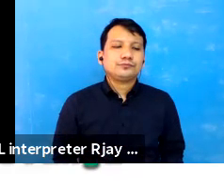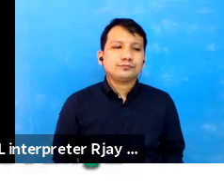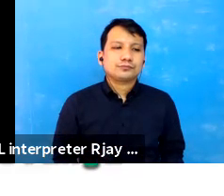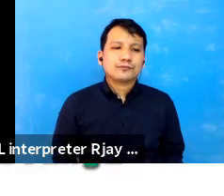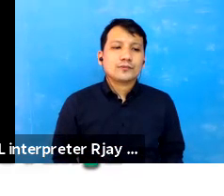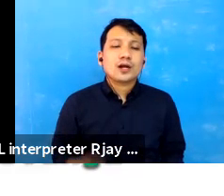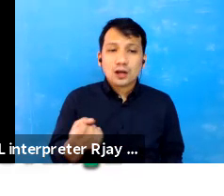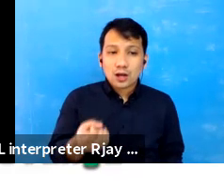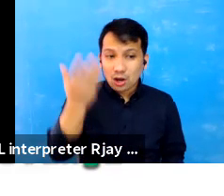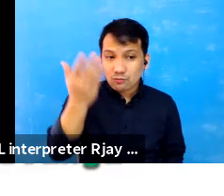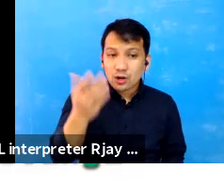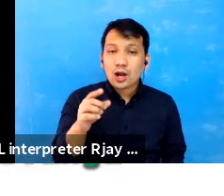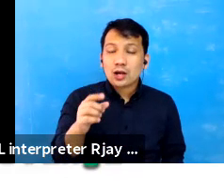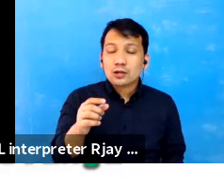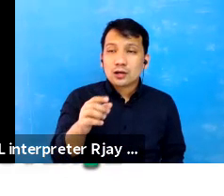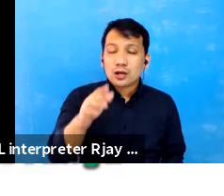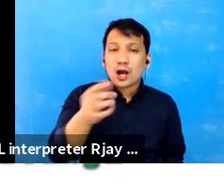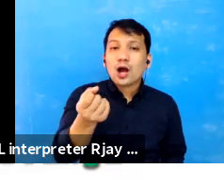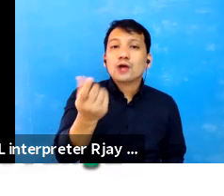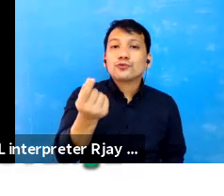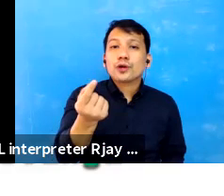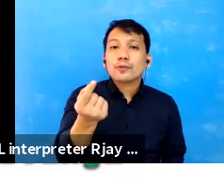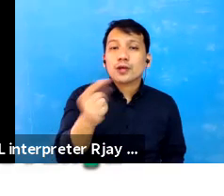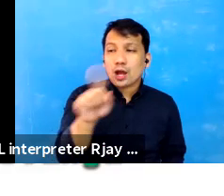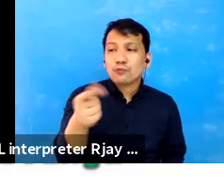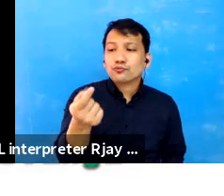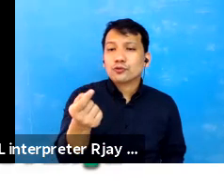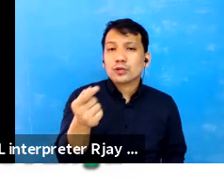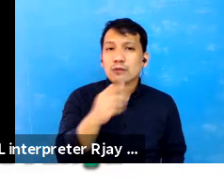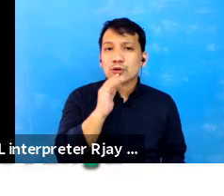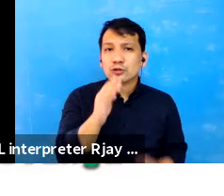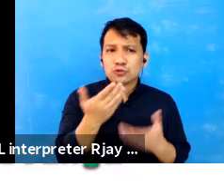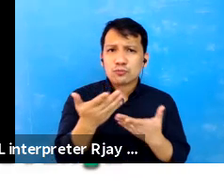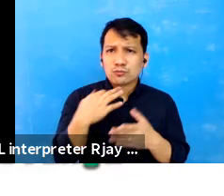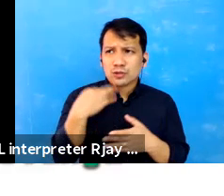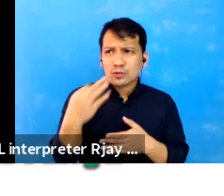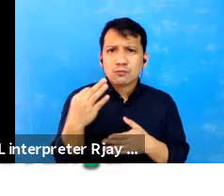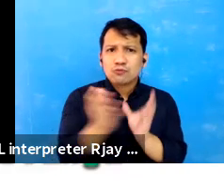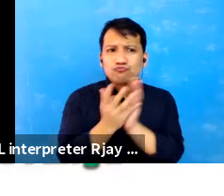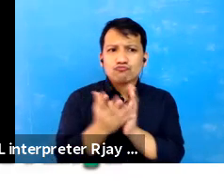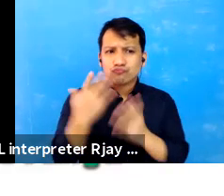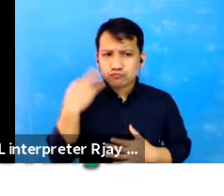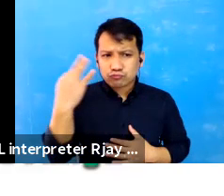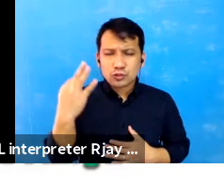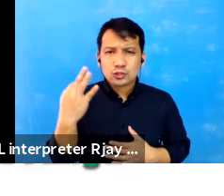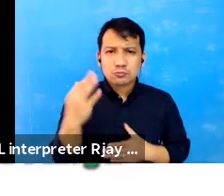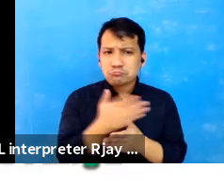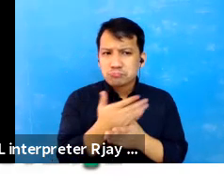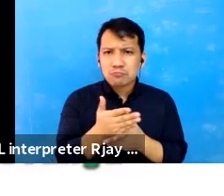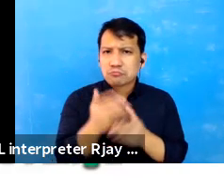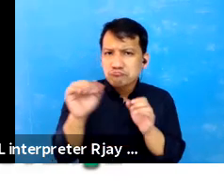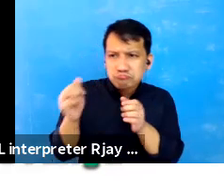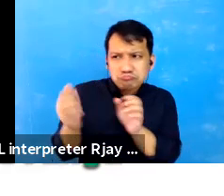How much effort our health workers and community volunteers put into